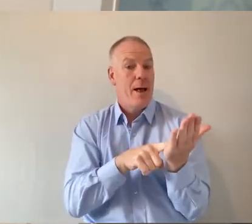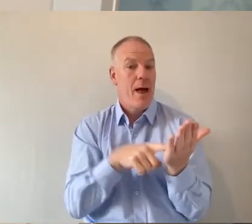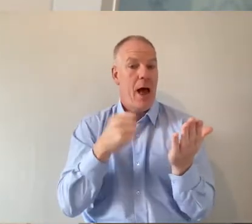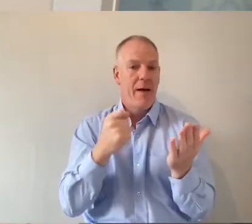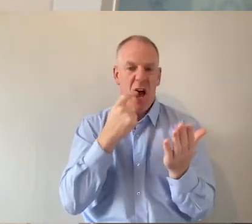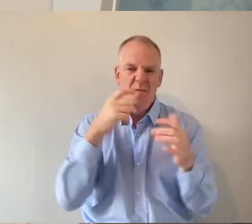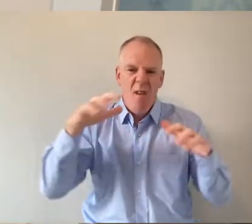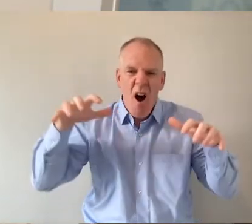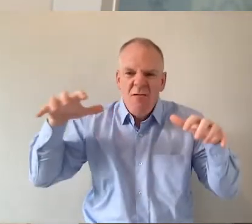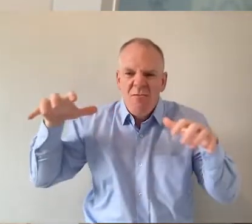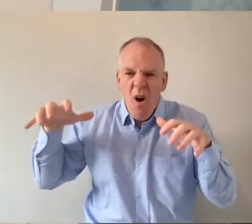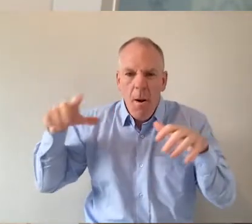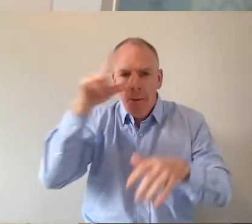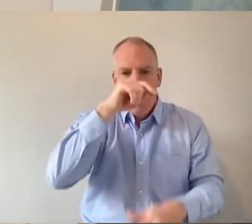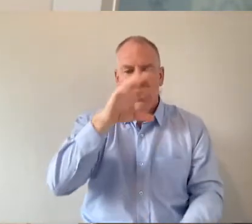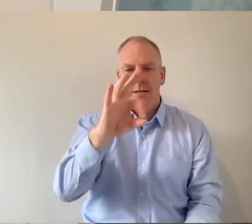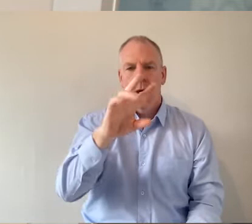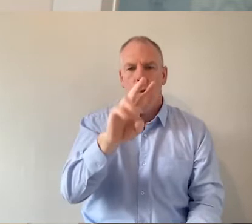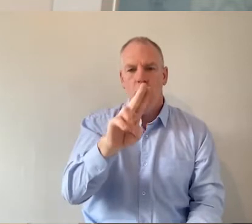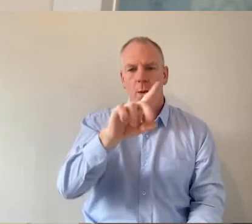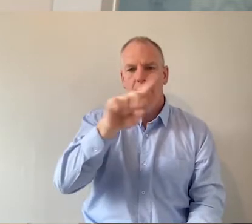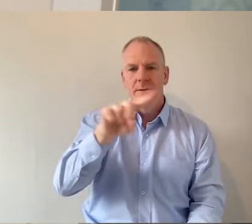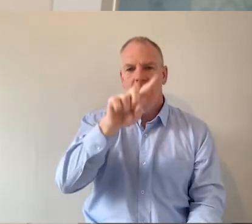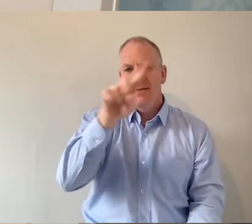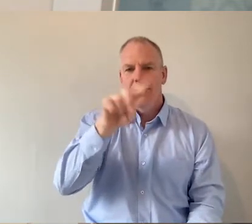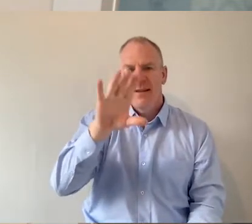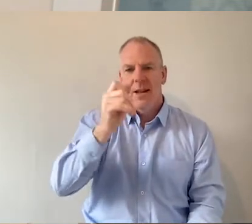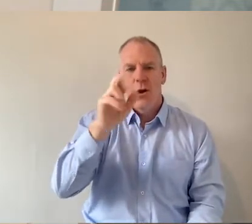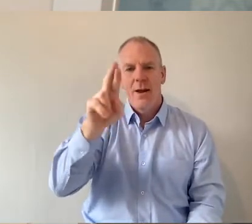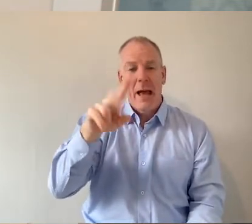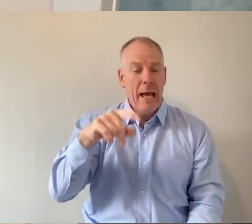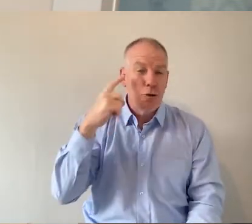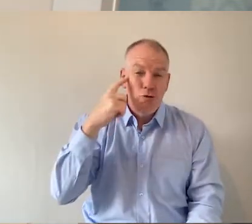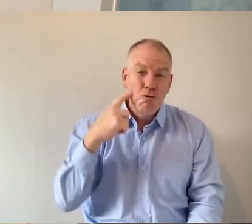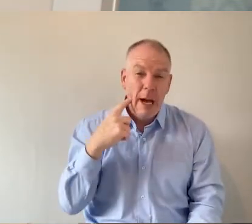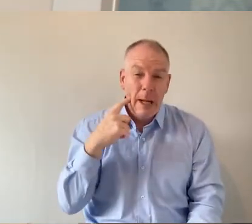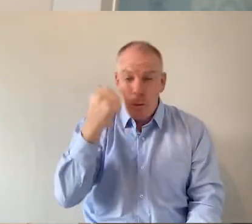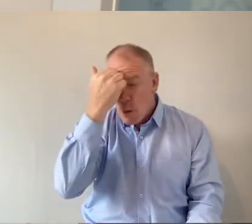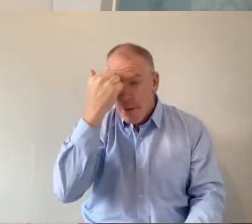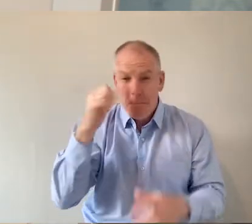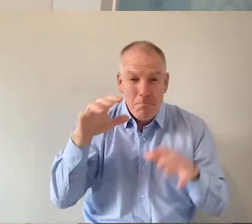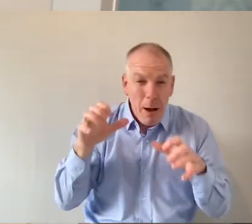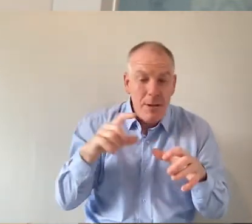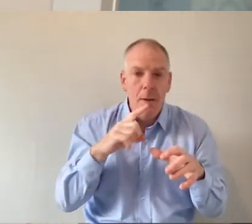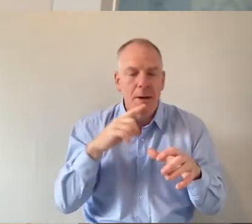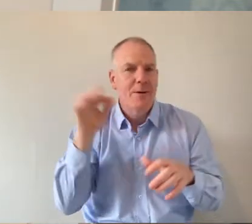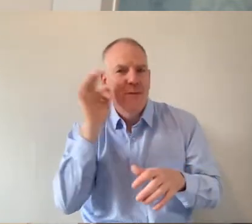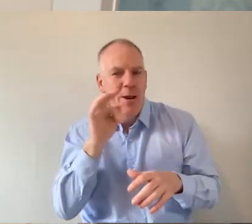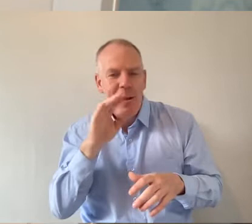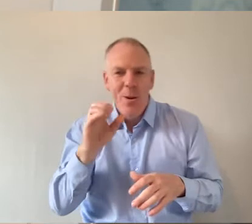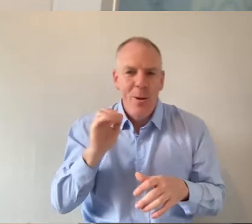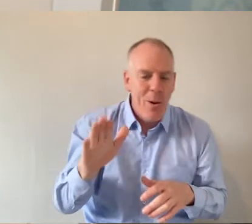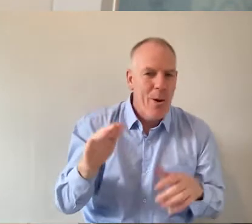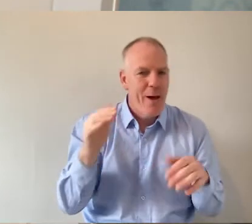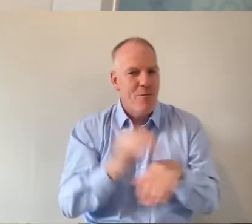this monster called Guzzler, and Guzzler is a green dimwit of a monster. He's really cool though, he's really funny and he's